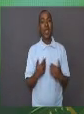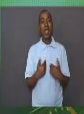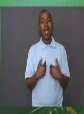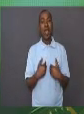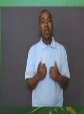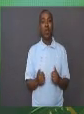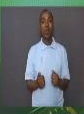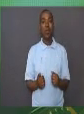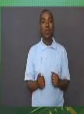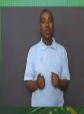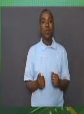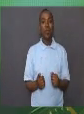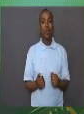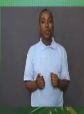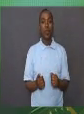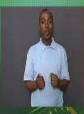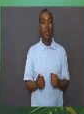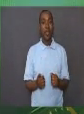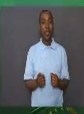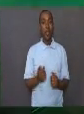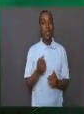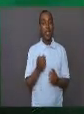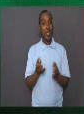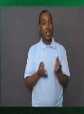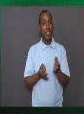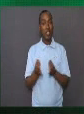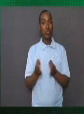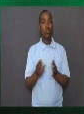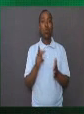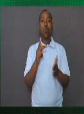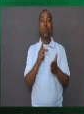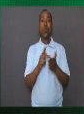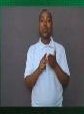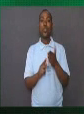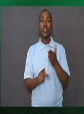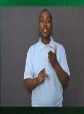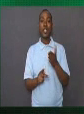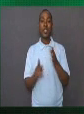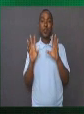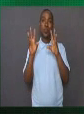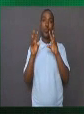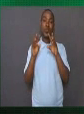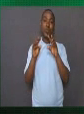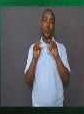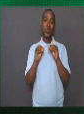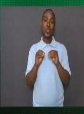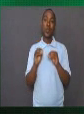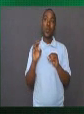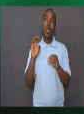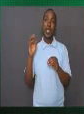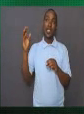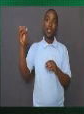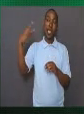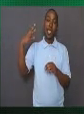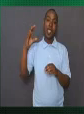of. If you described a producer absorbing energy from the sun,